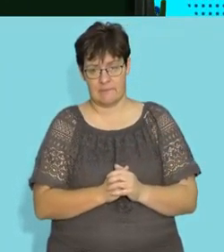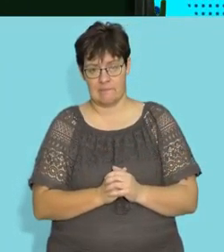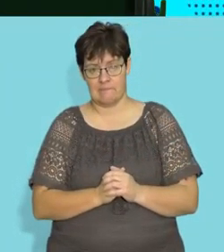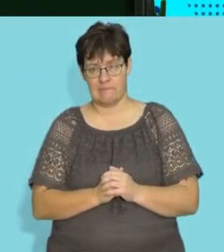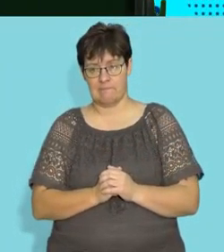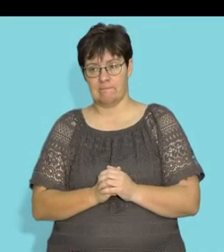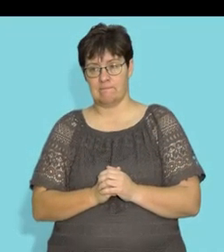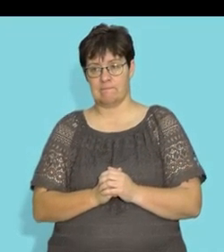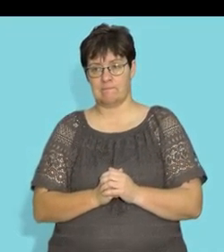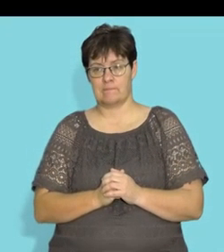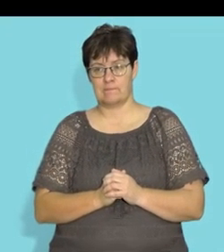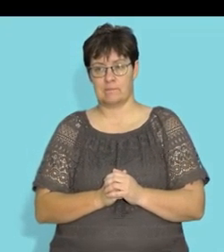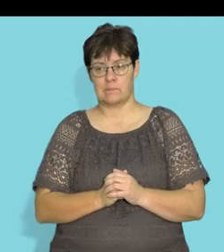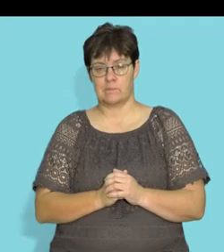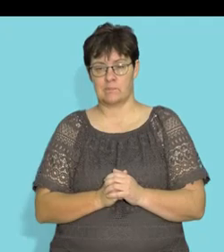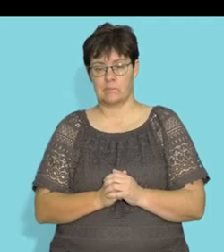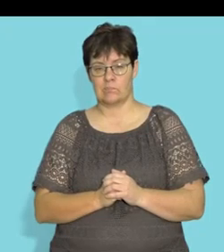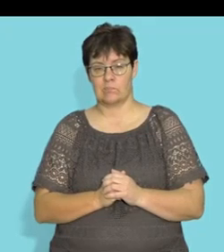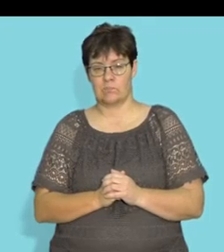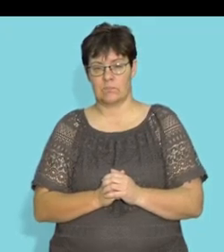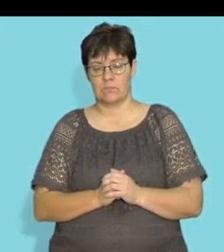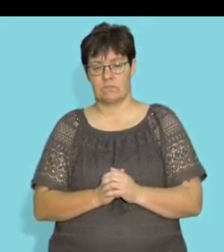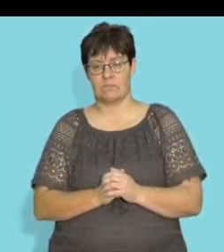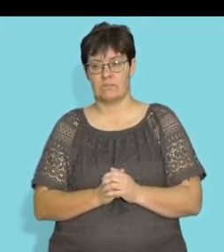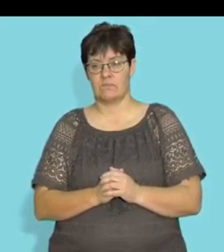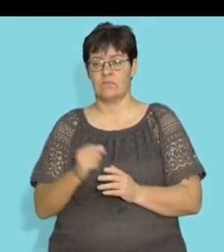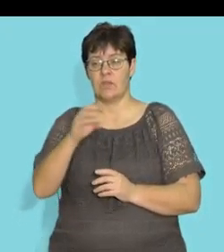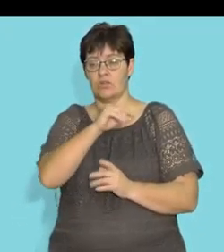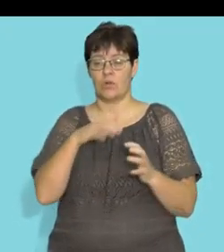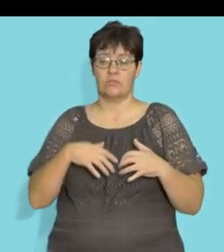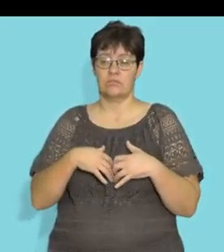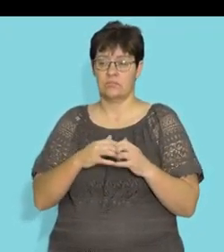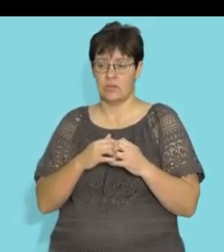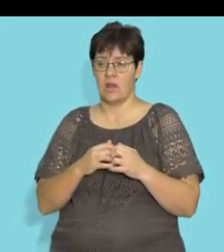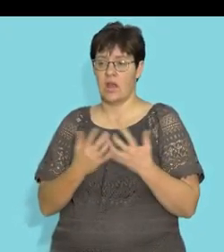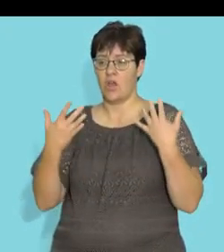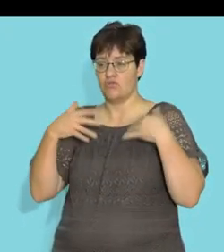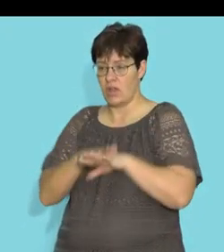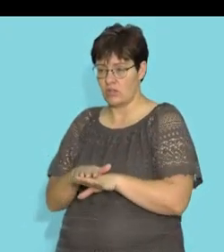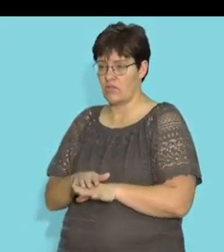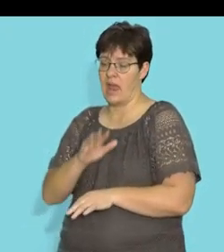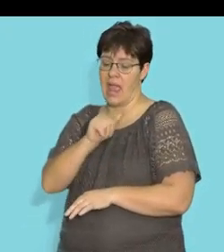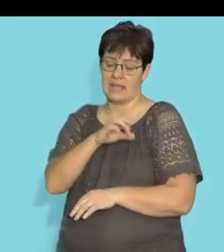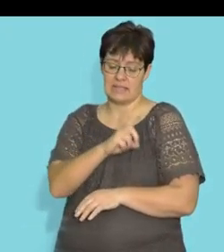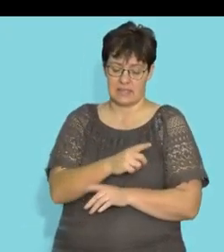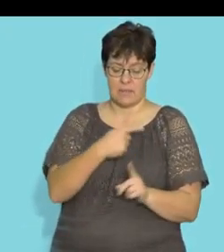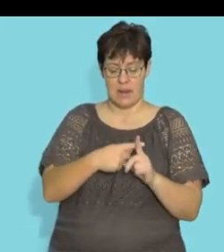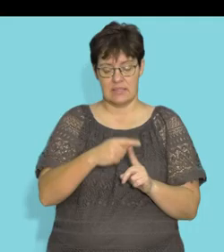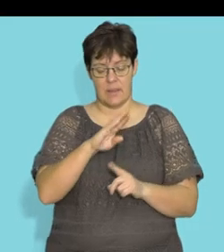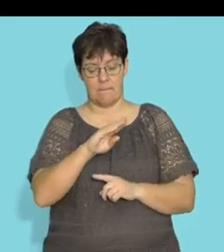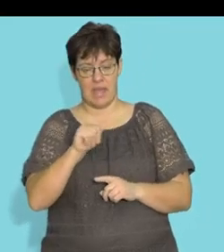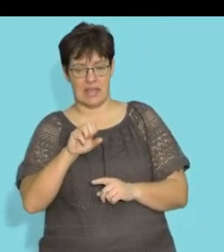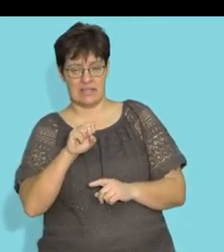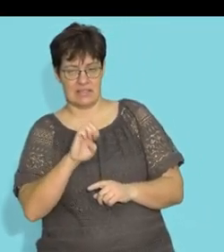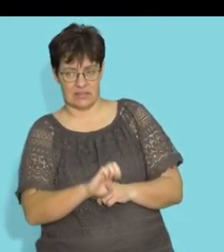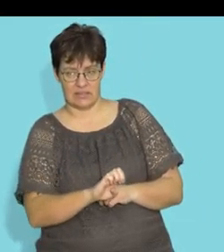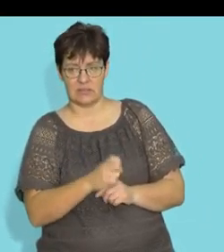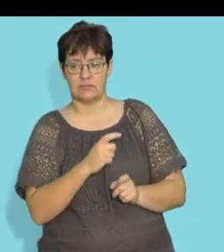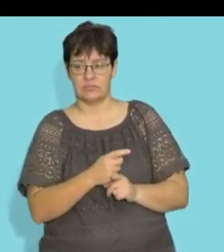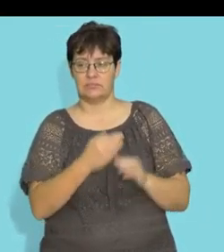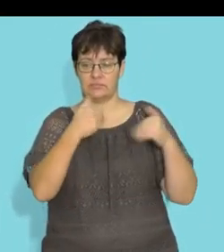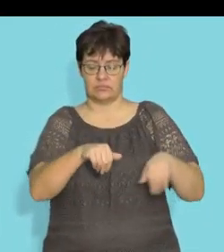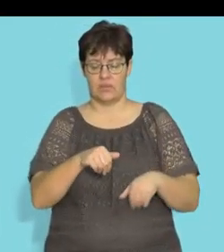are coming from a salt that's neutral. And a neutral salt has